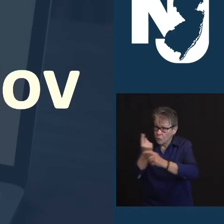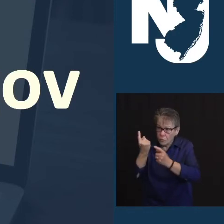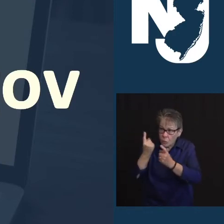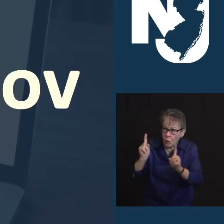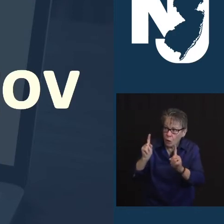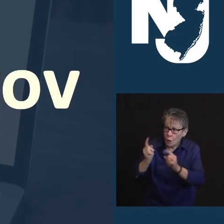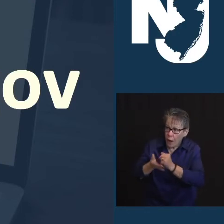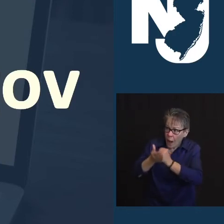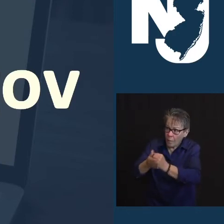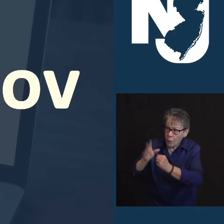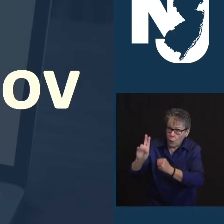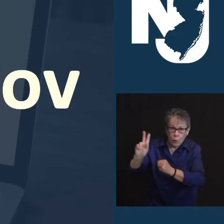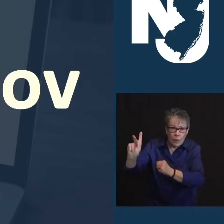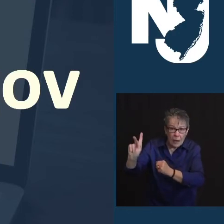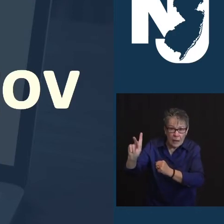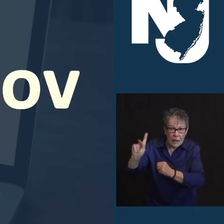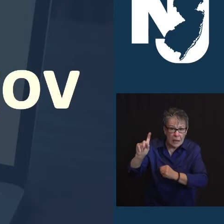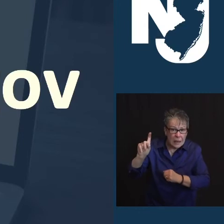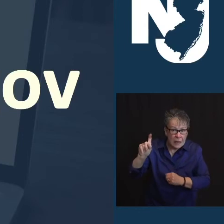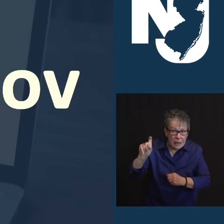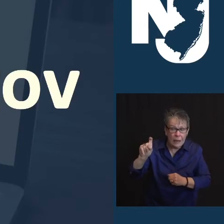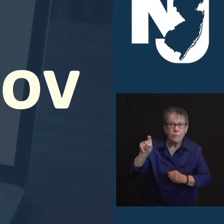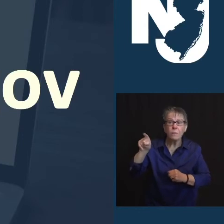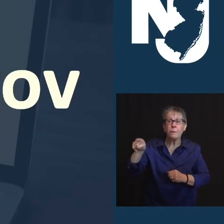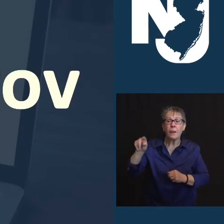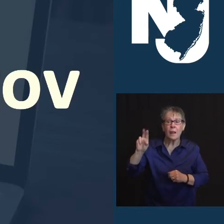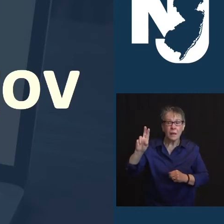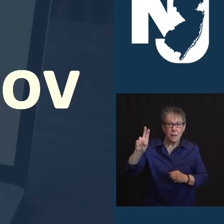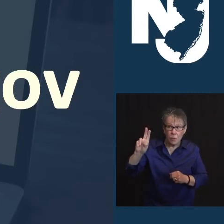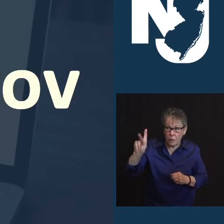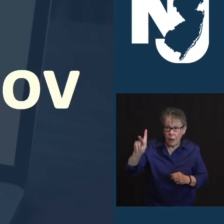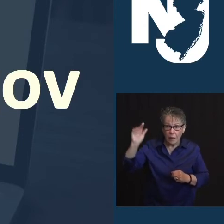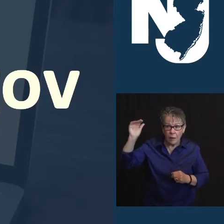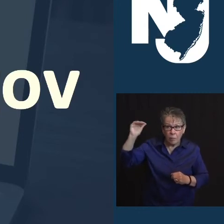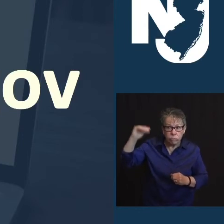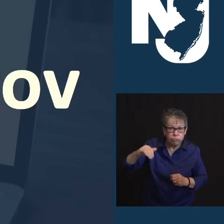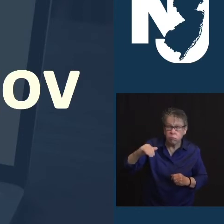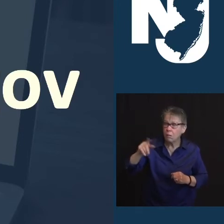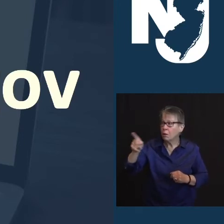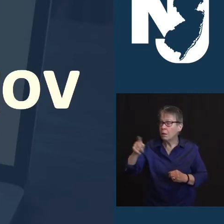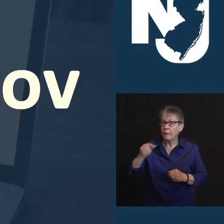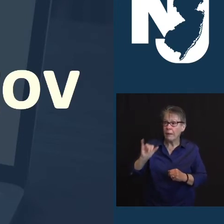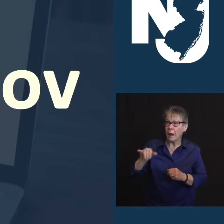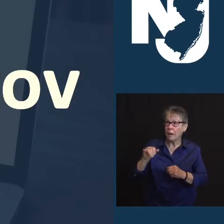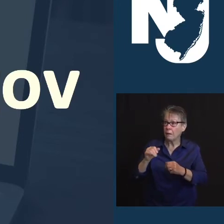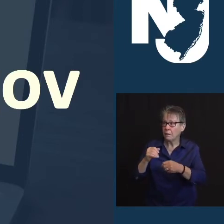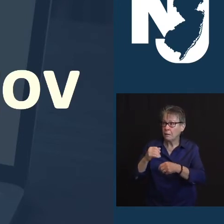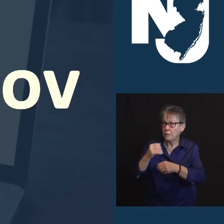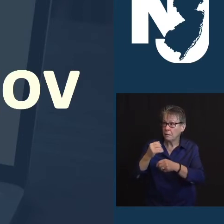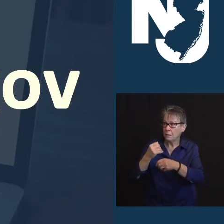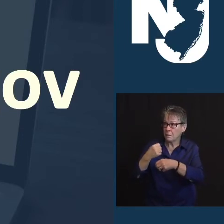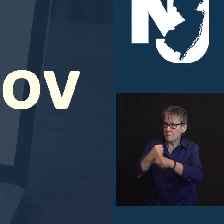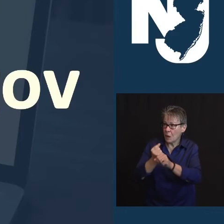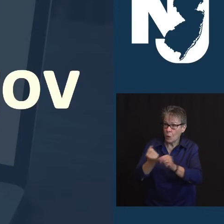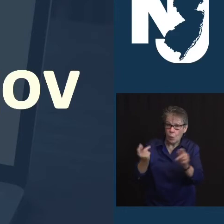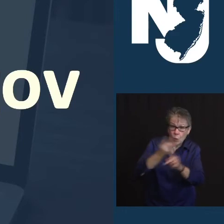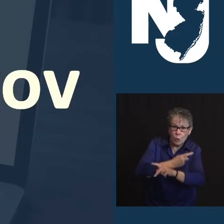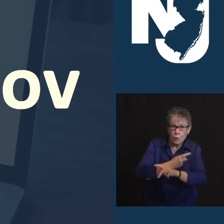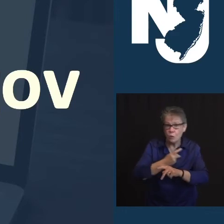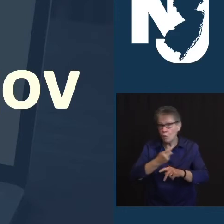plateau range right now. Does that extend it? Does it take it down and then back up again? And a lot of this obviously